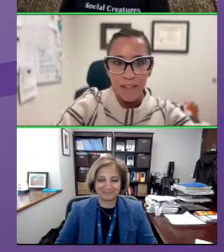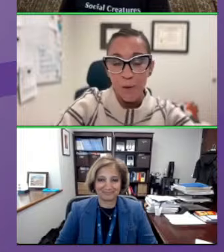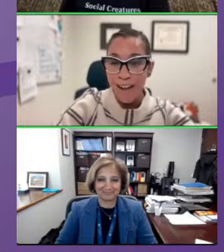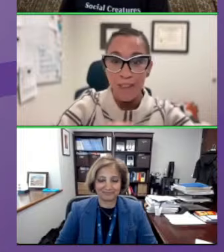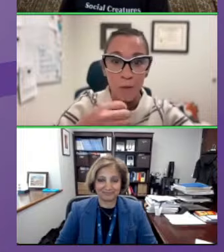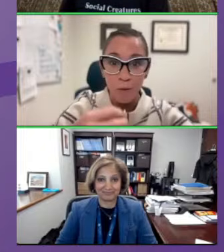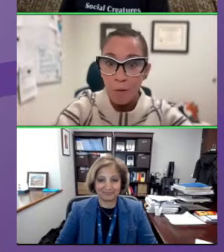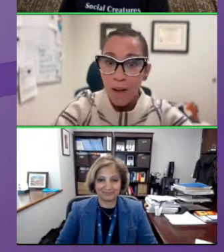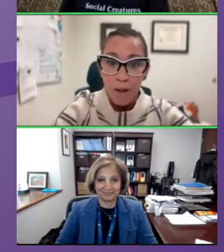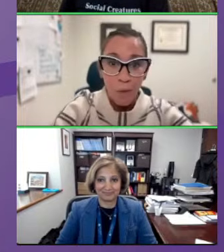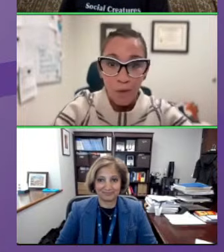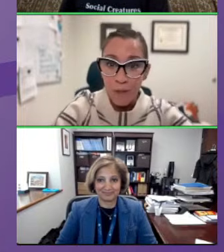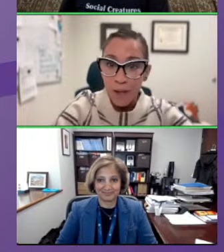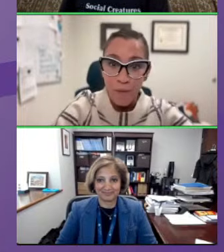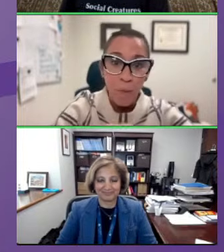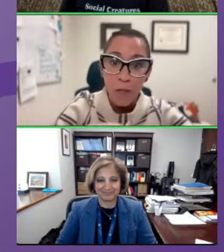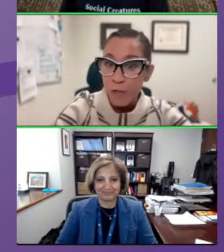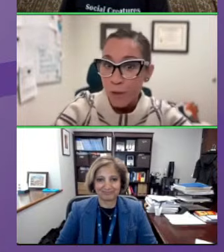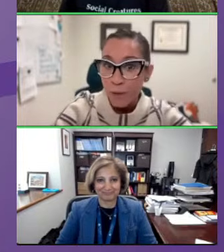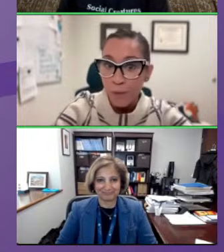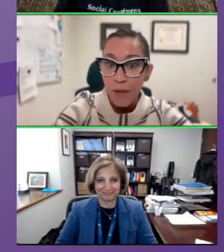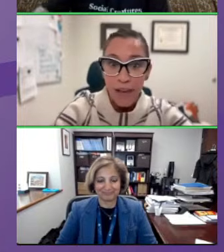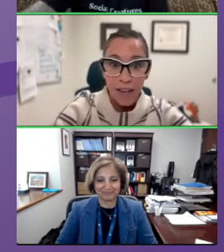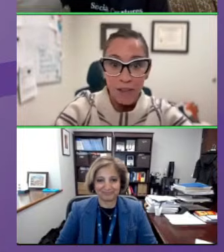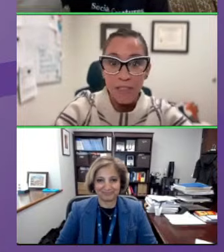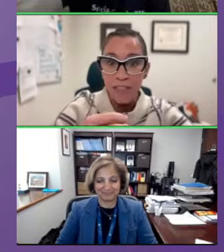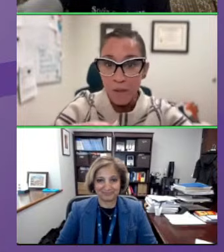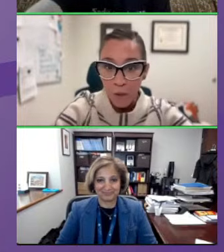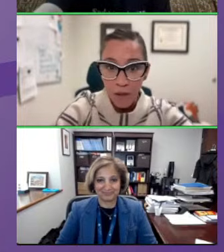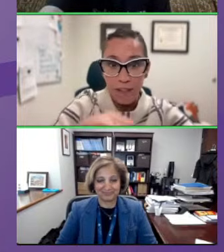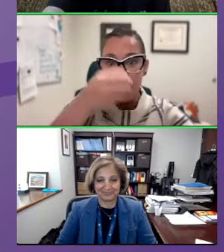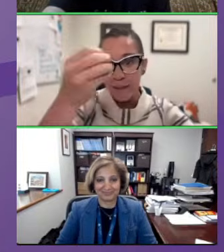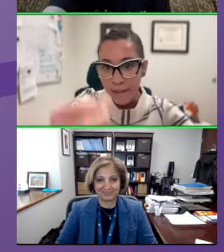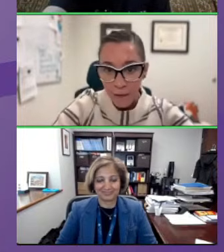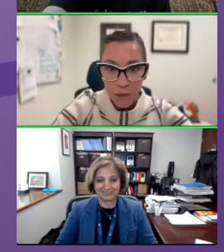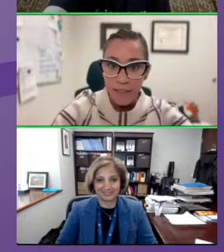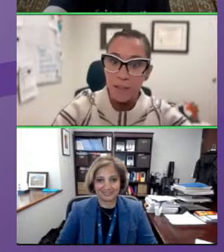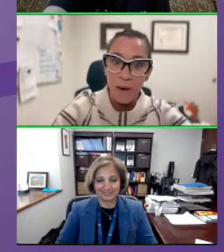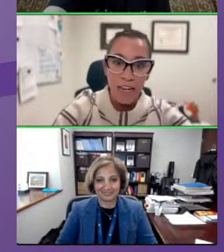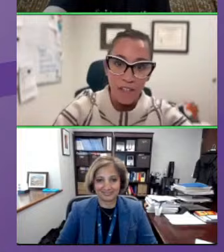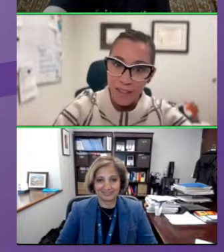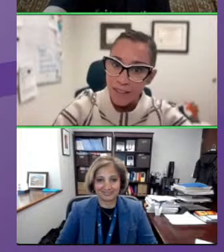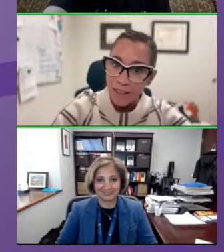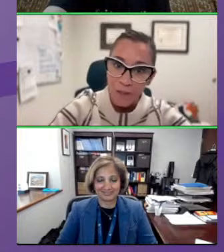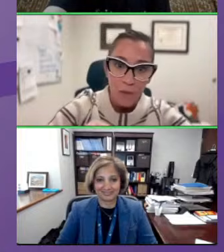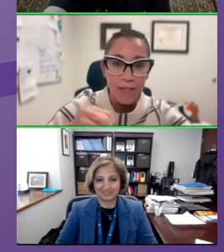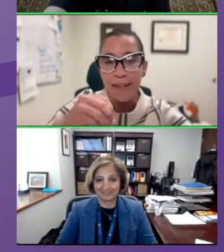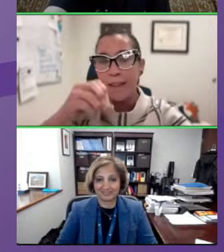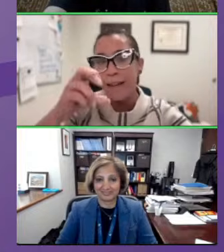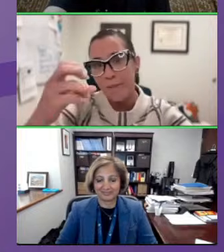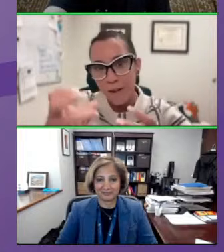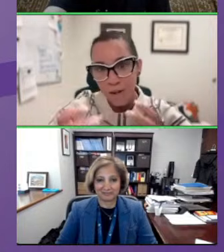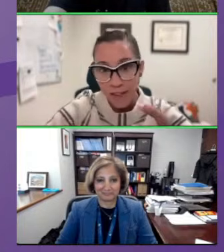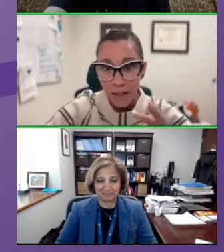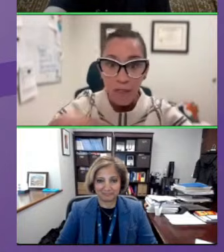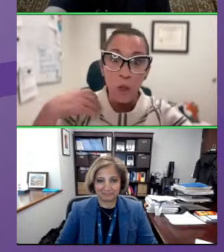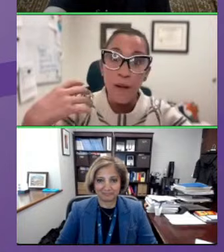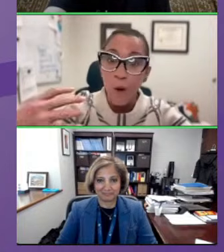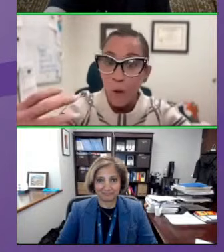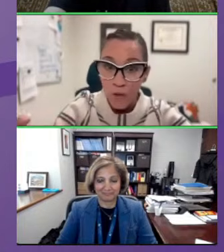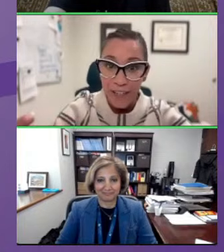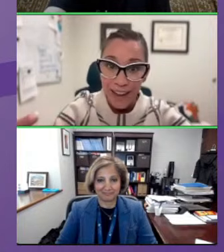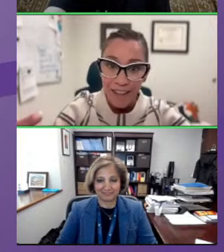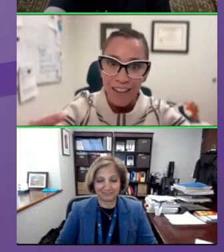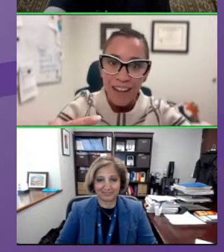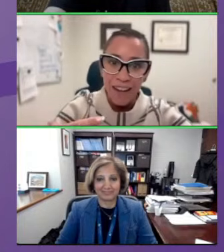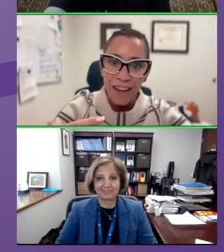in trying to, kind of push through and continue to work, encountering the crashes, and then as soon as they climb out of it, do it all